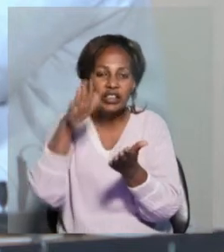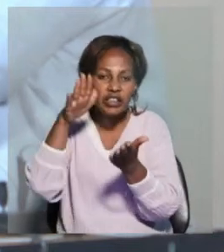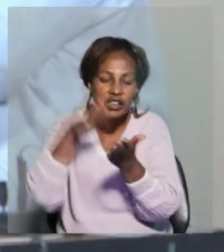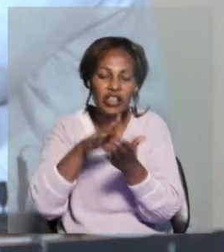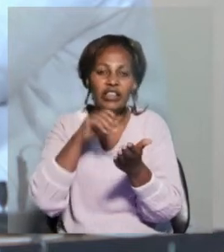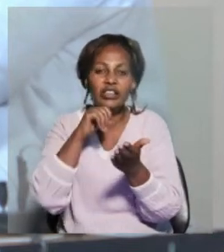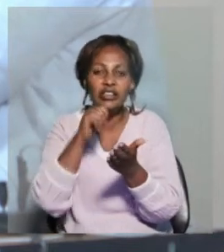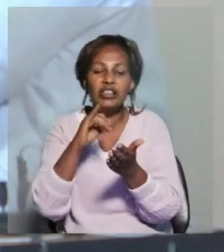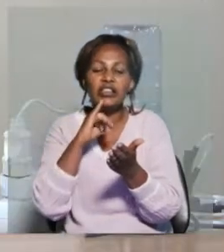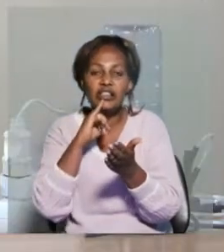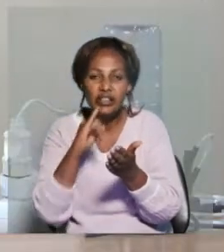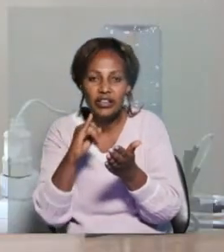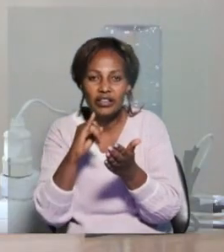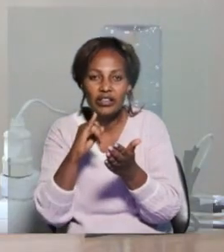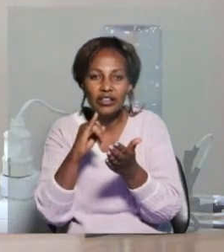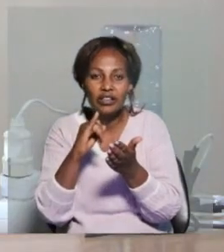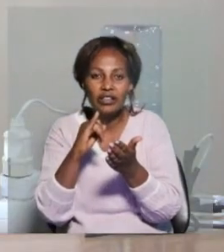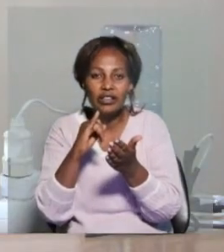Incandescence is